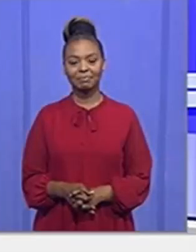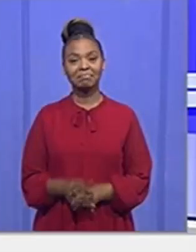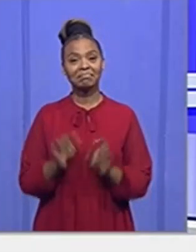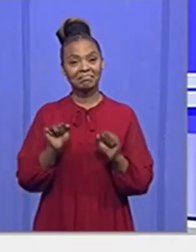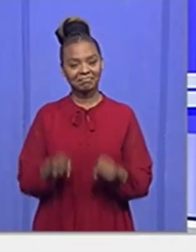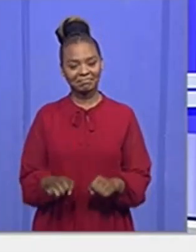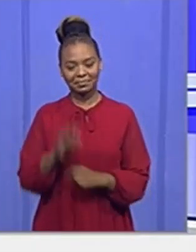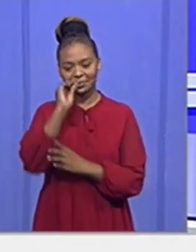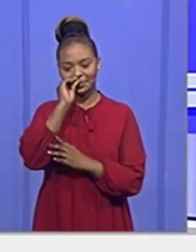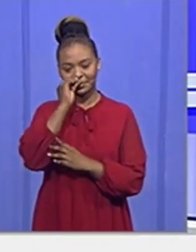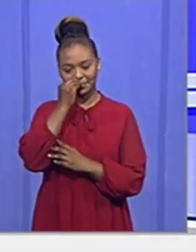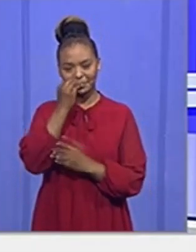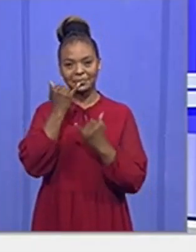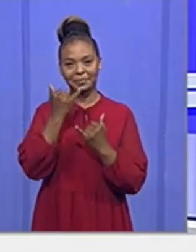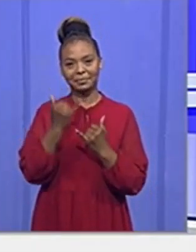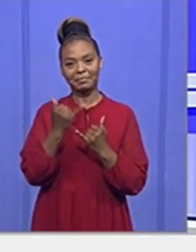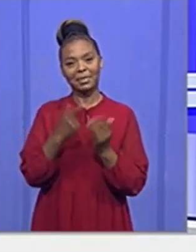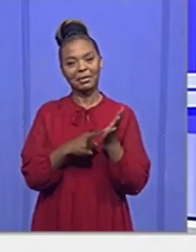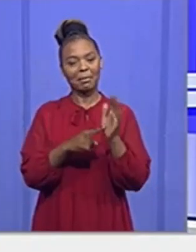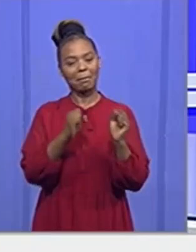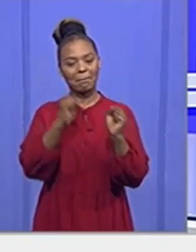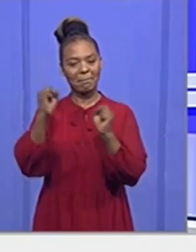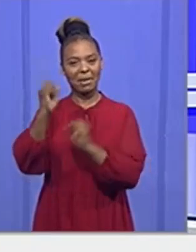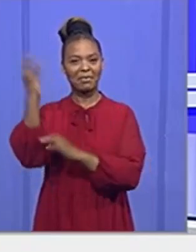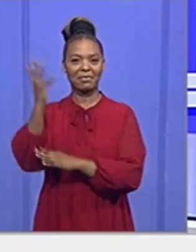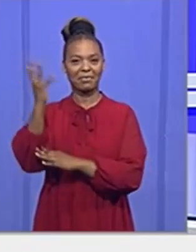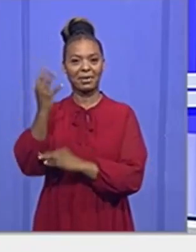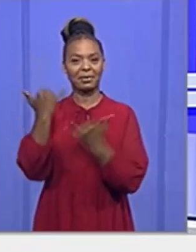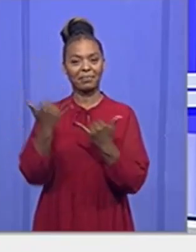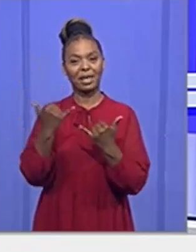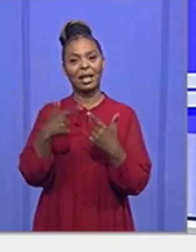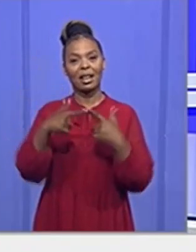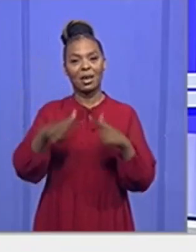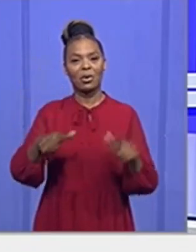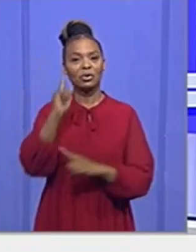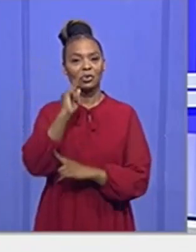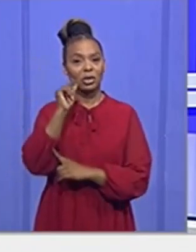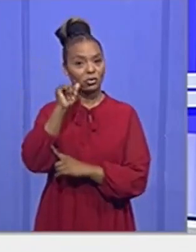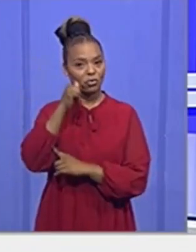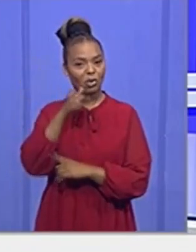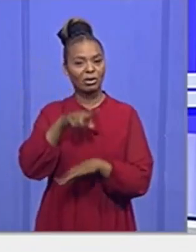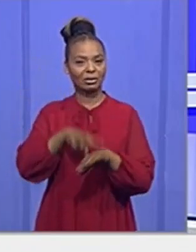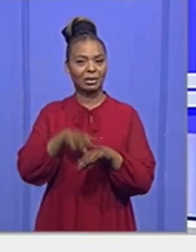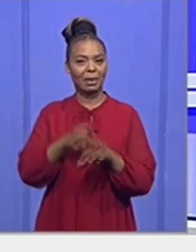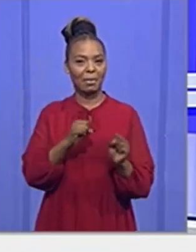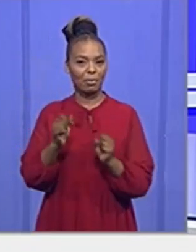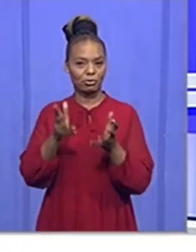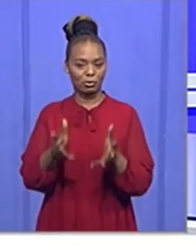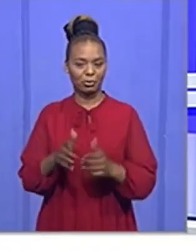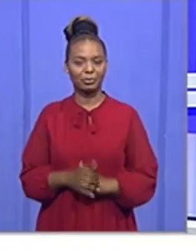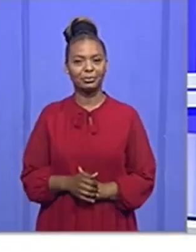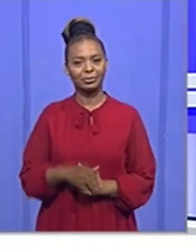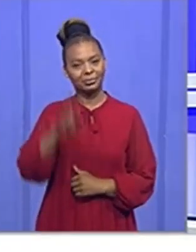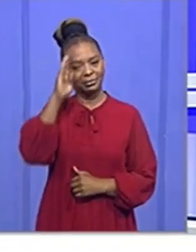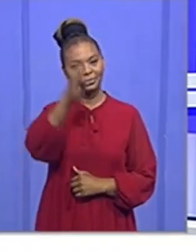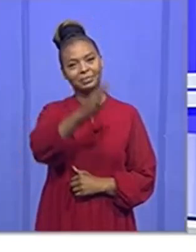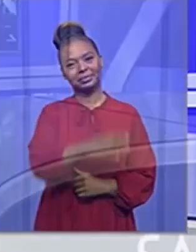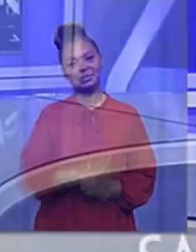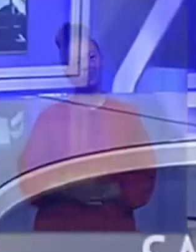Baiso moifo wa ditaba tsa Sesotho o yentse o lekane mme o tla kopana le moifo wa rona wa ditaba tsa Setswana ho sane ka Phirimana. Ke o taba.